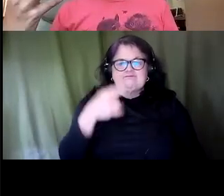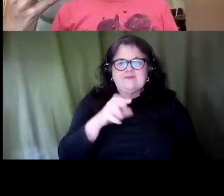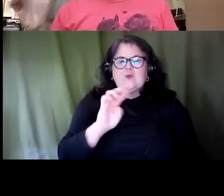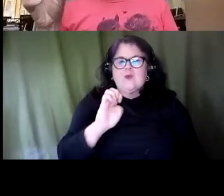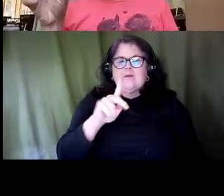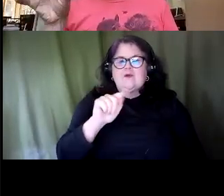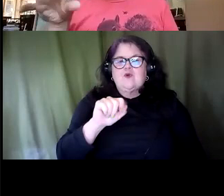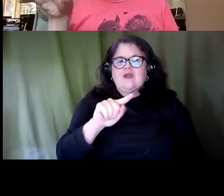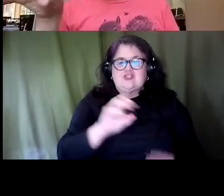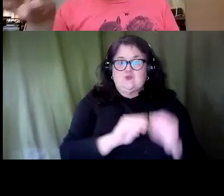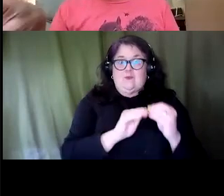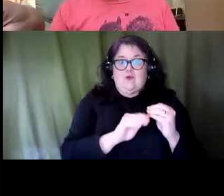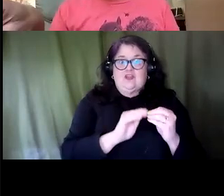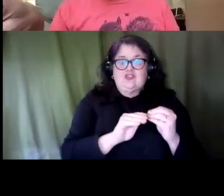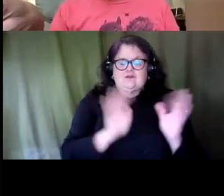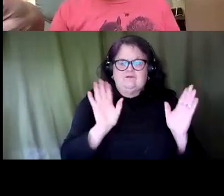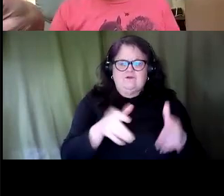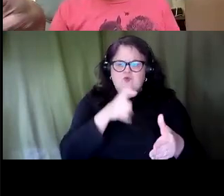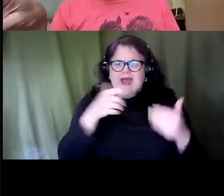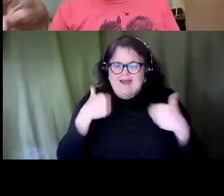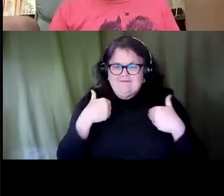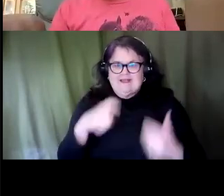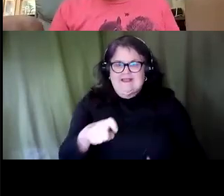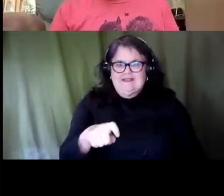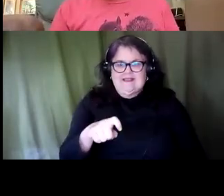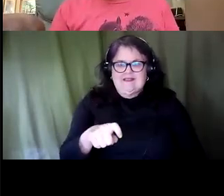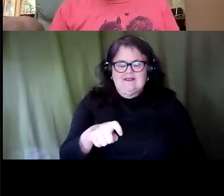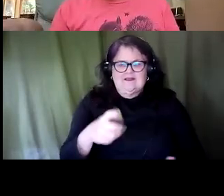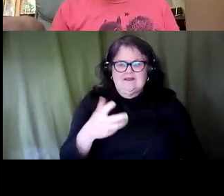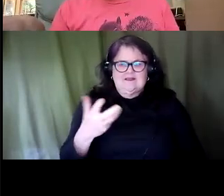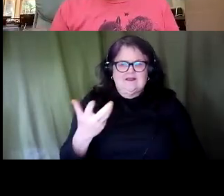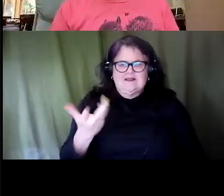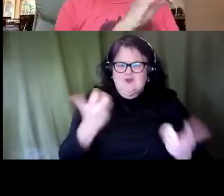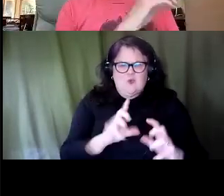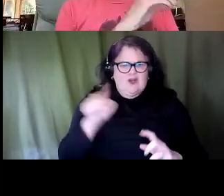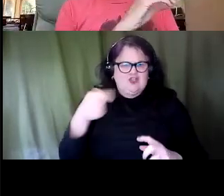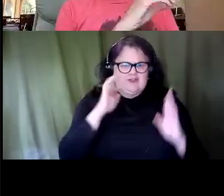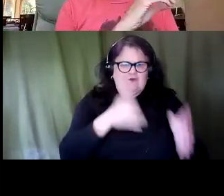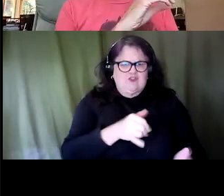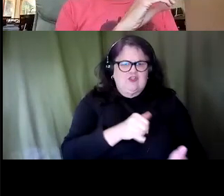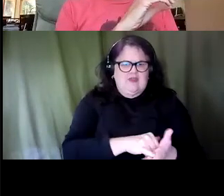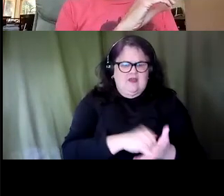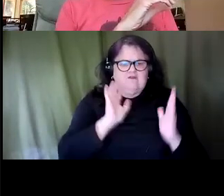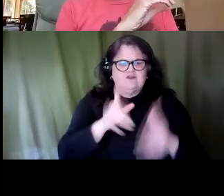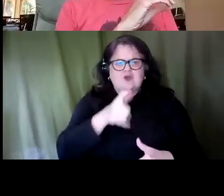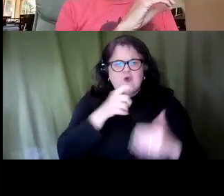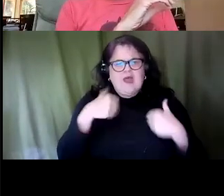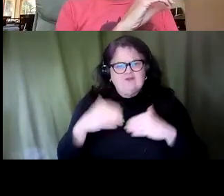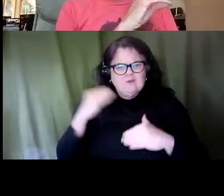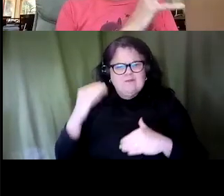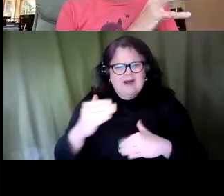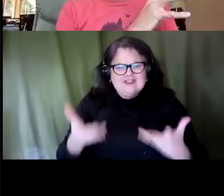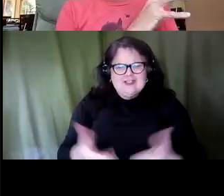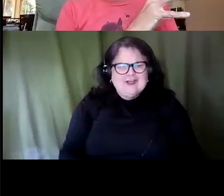reparations and focusing on, okay, who has need? You don't want to just focus on that. Also focus on like, who has too much here?